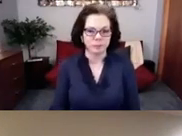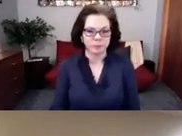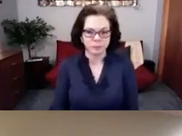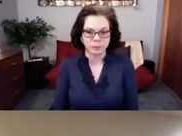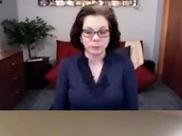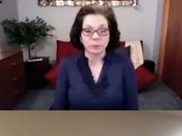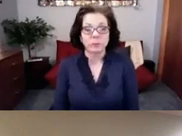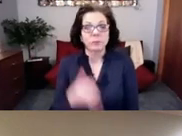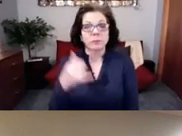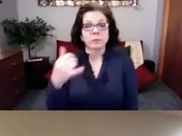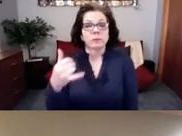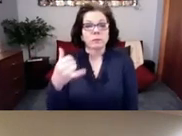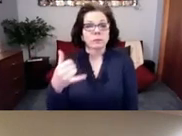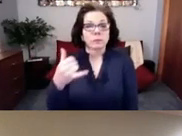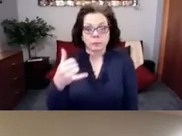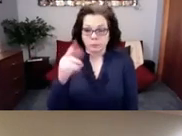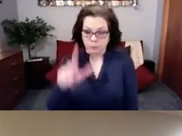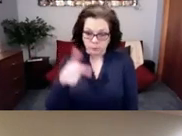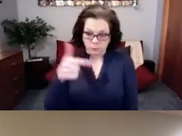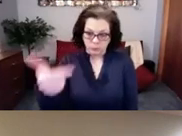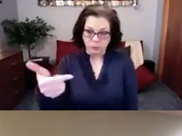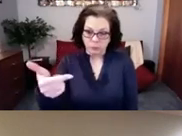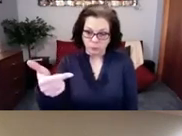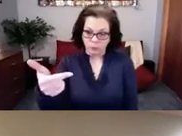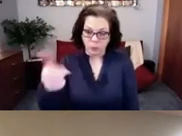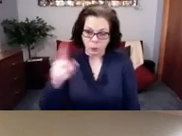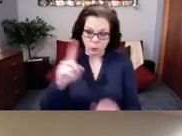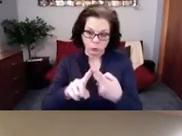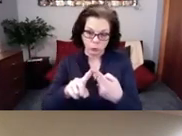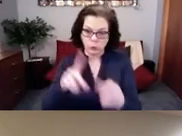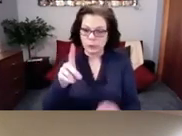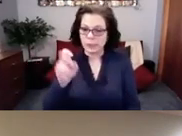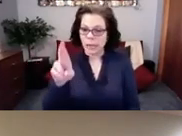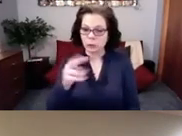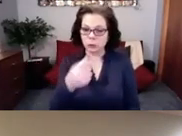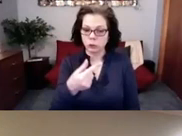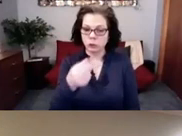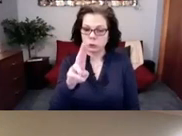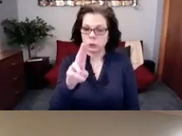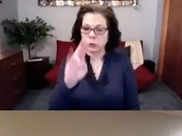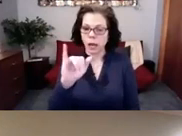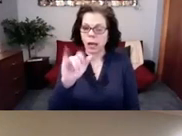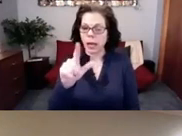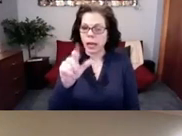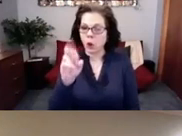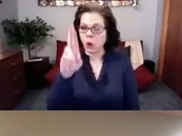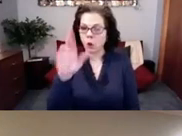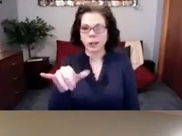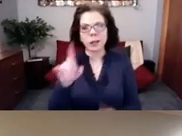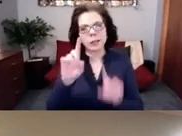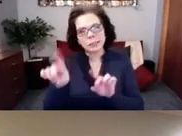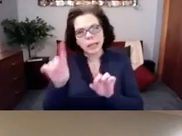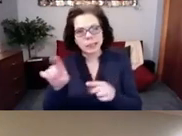And now I'm going to pass the conversation over to Dr. Guillory, who will talk about attendance guidelines